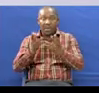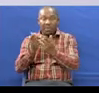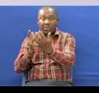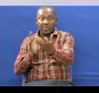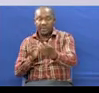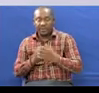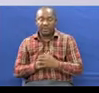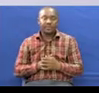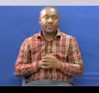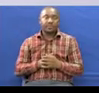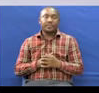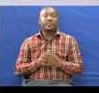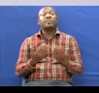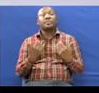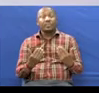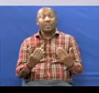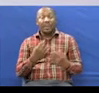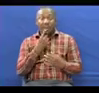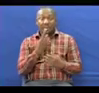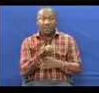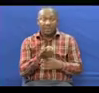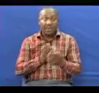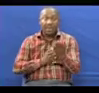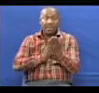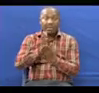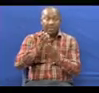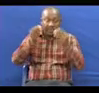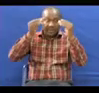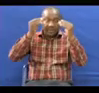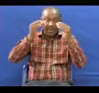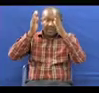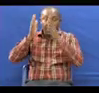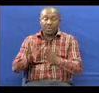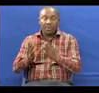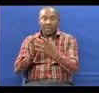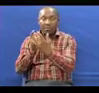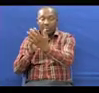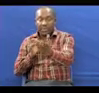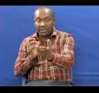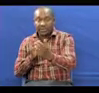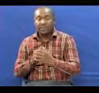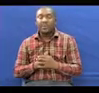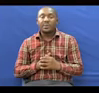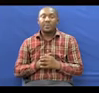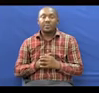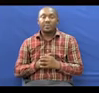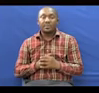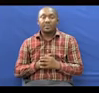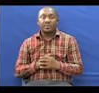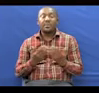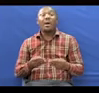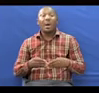of studying human populations. And I said, through studying of human populations,